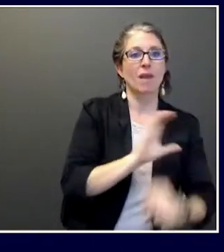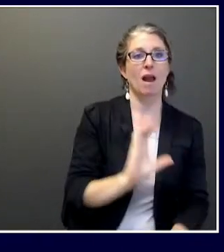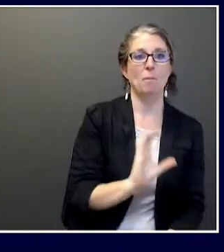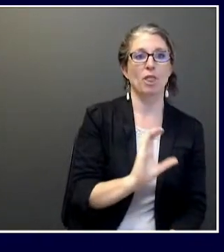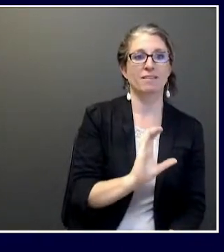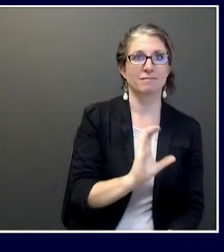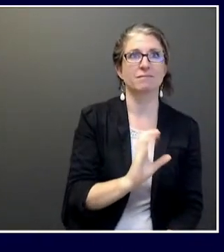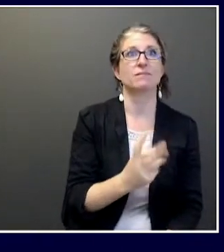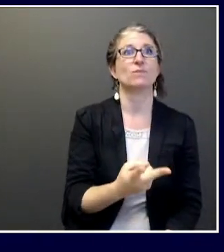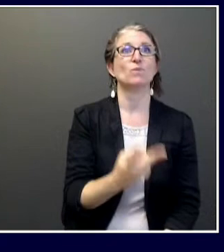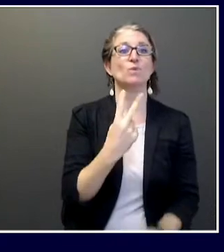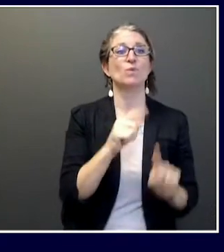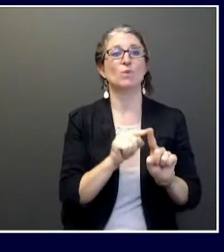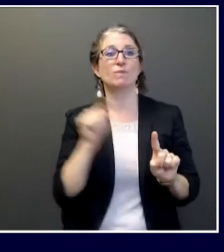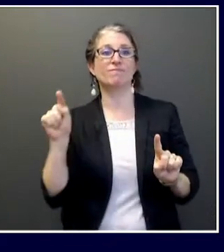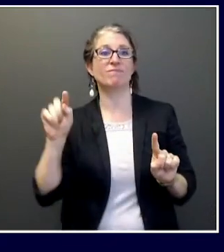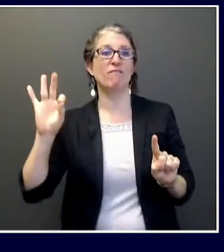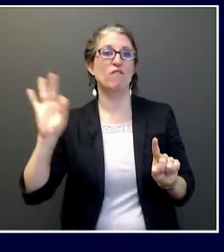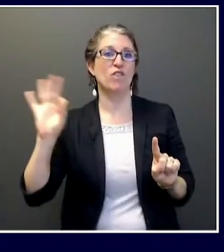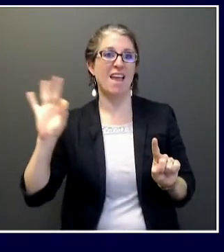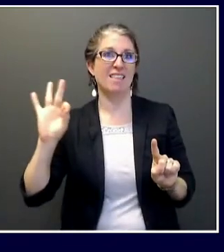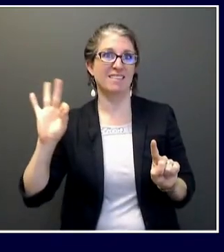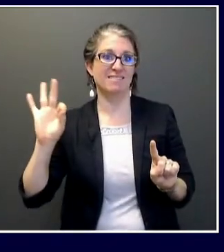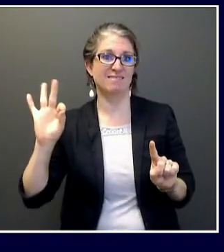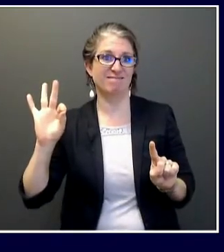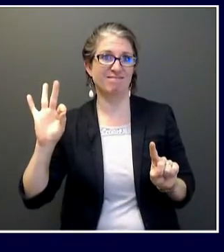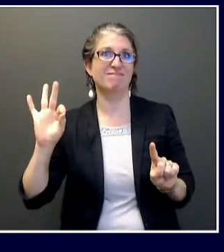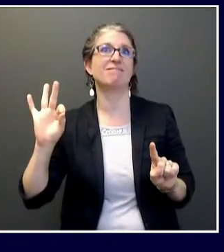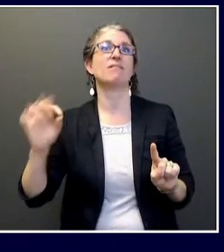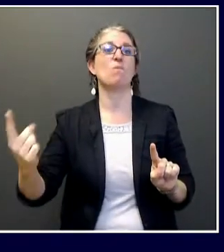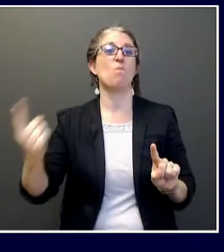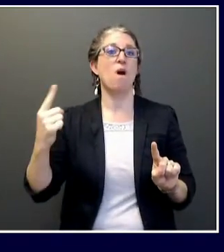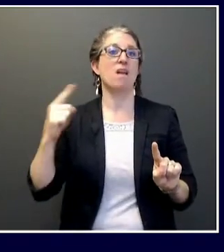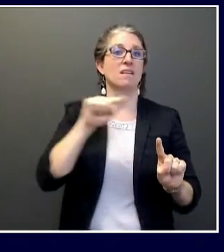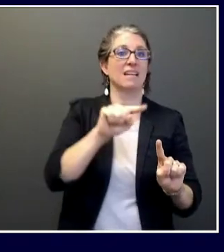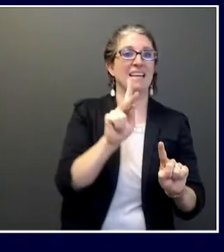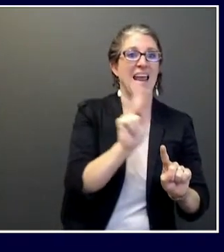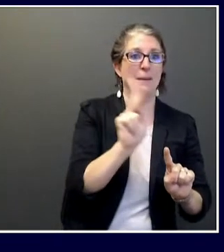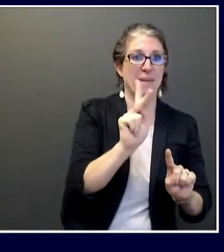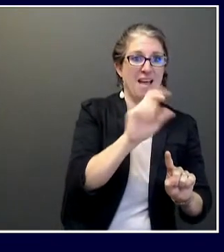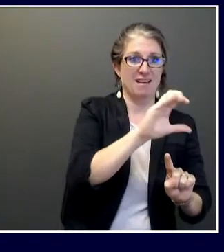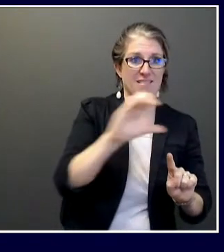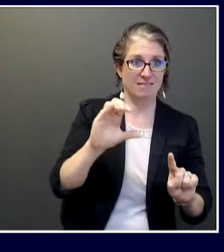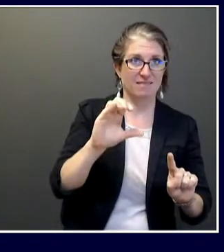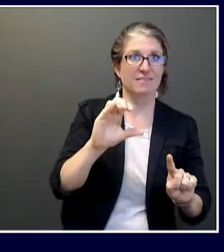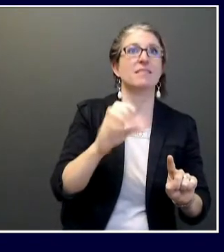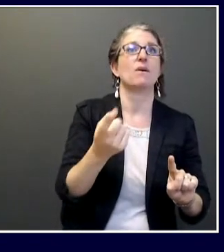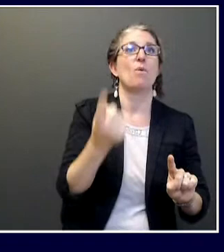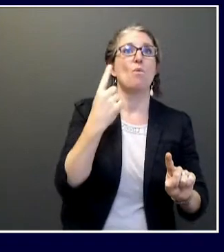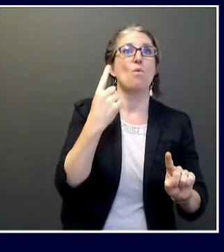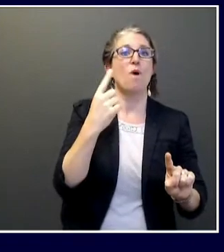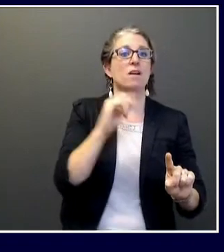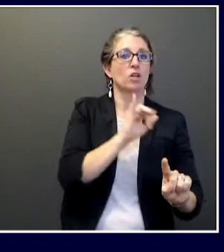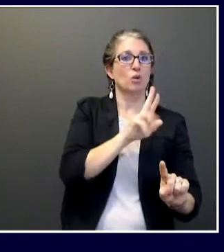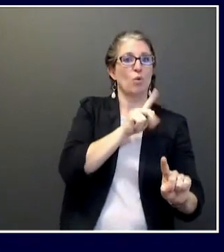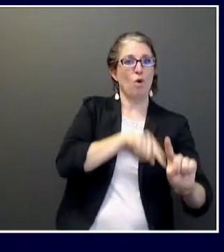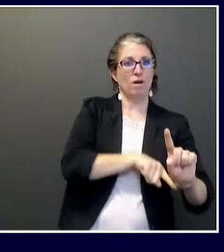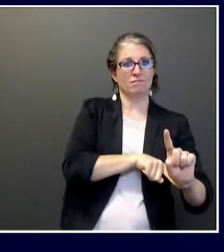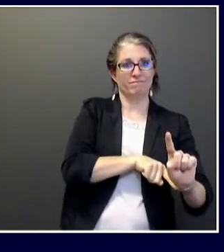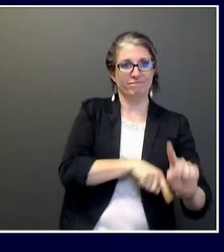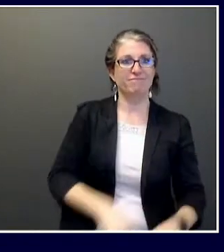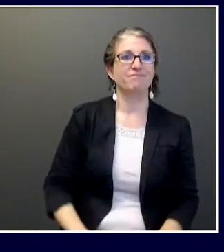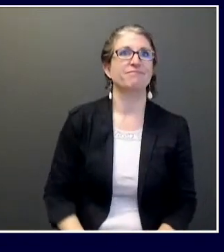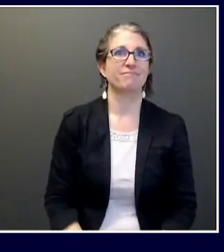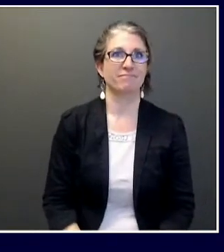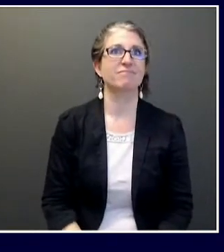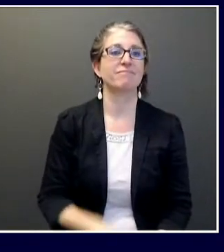County, 1 a resident of Kennebec County, and another a resident of York County. 5 were women